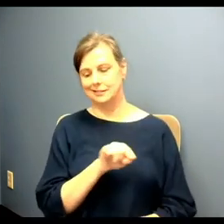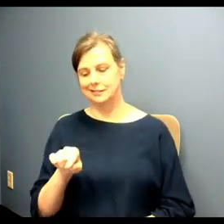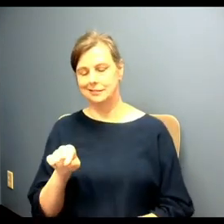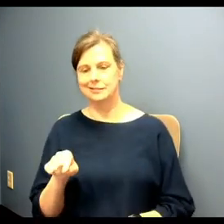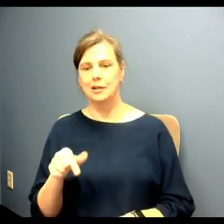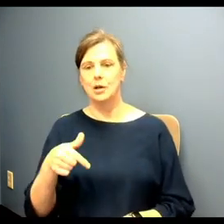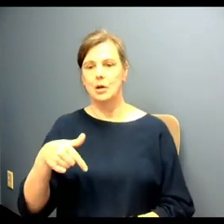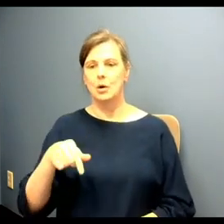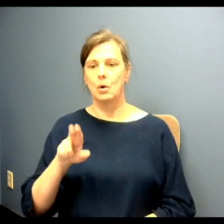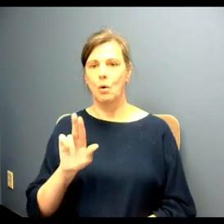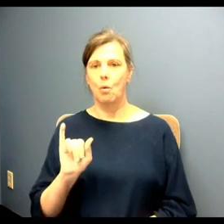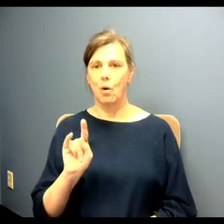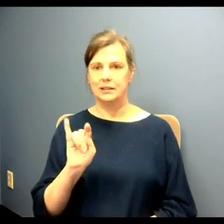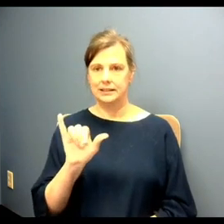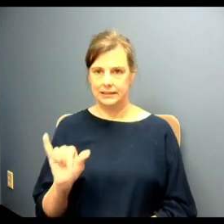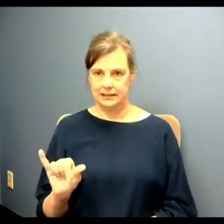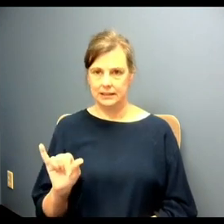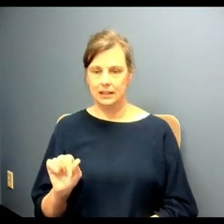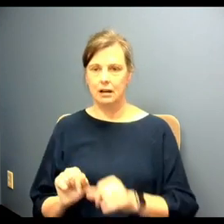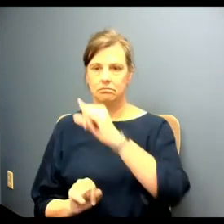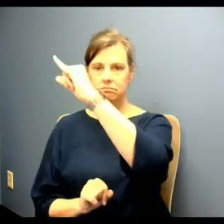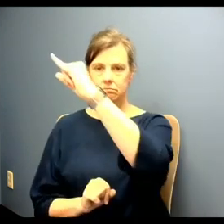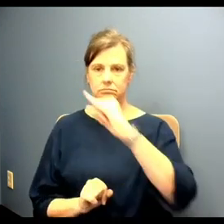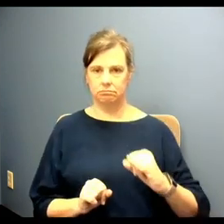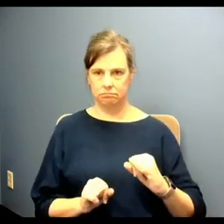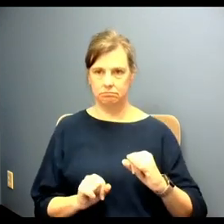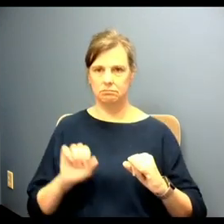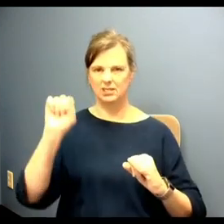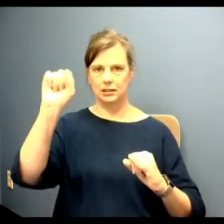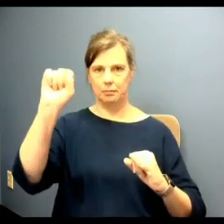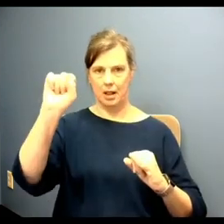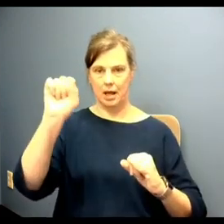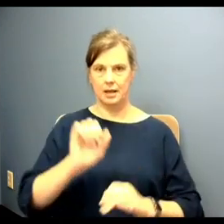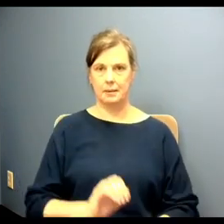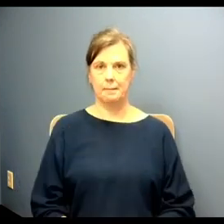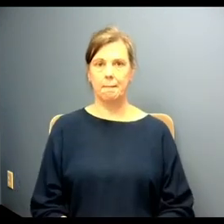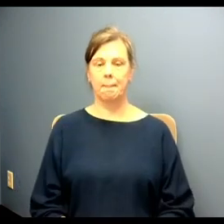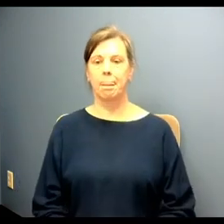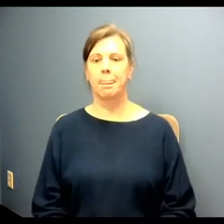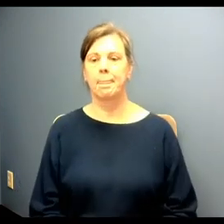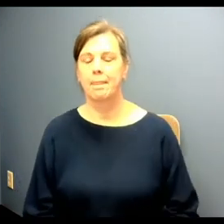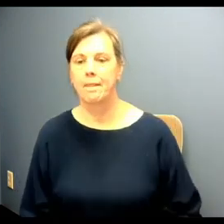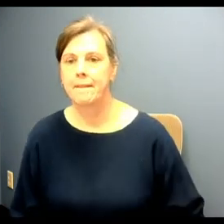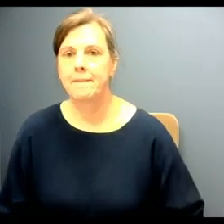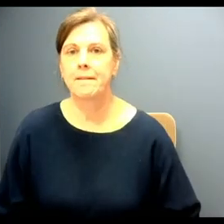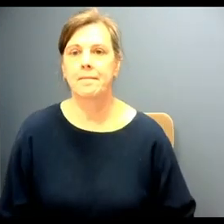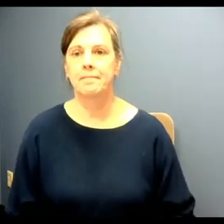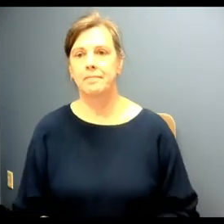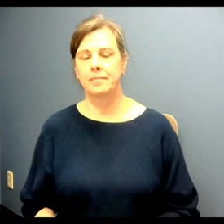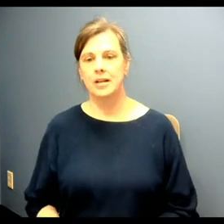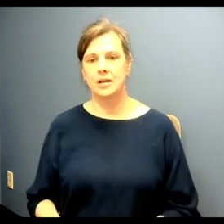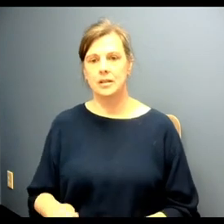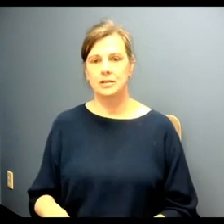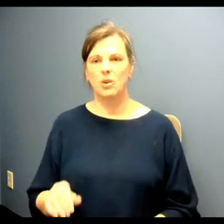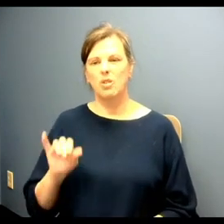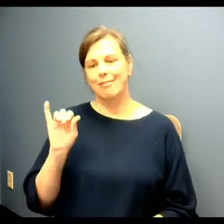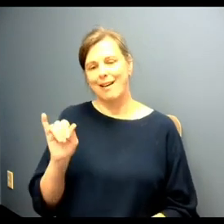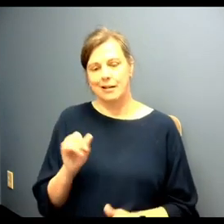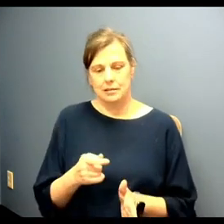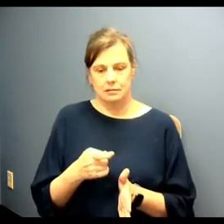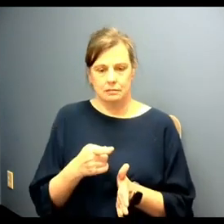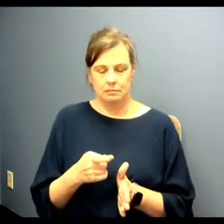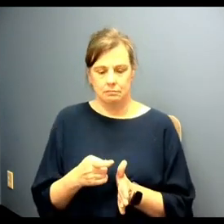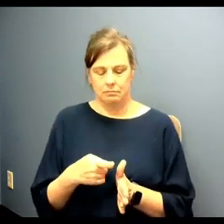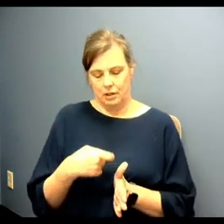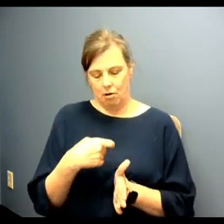y-axis. And let's draw in a standard upward sloping supply curve. This supply curve is representing the cost of producing each